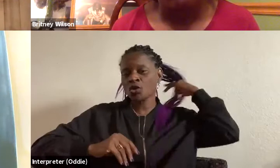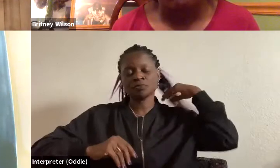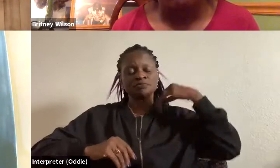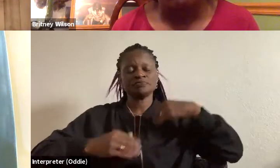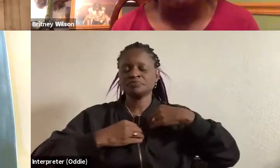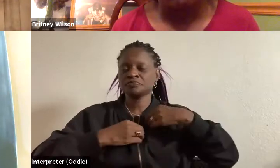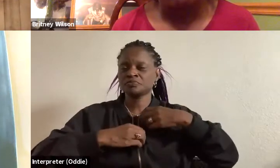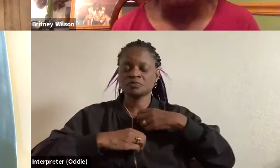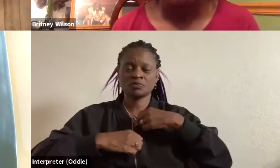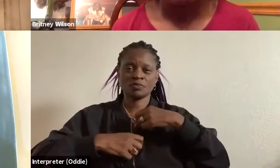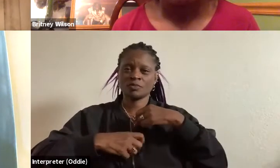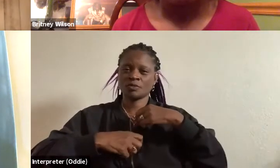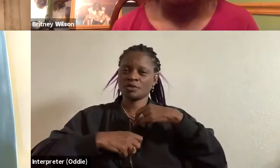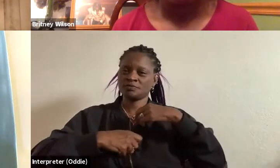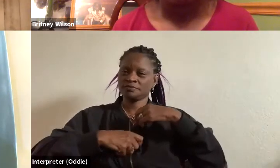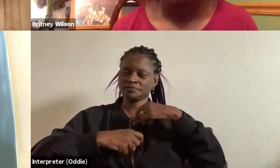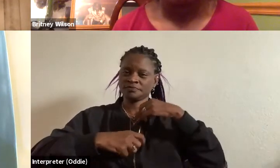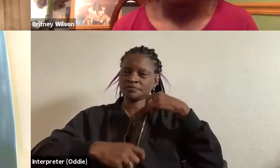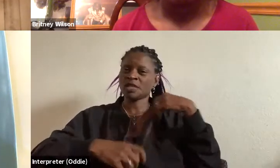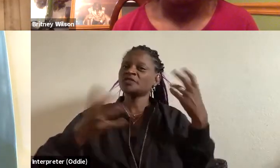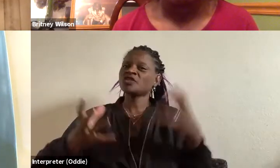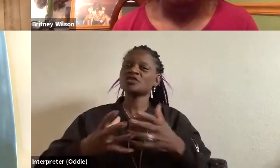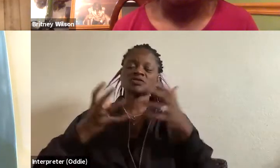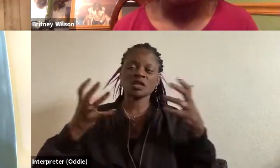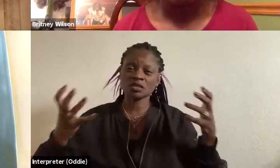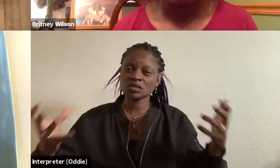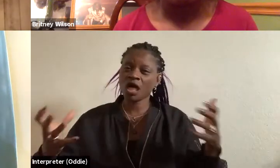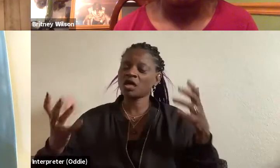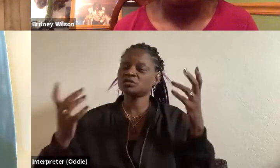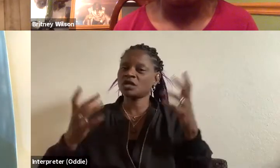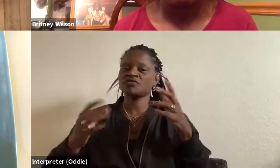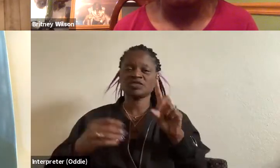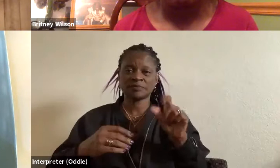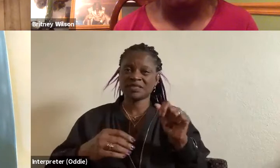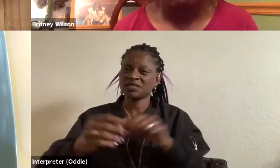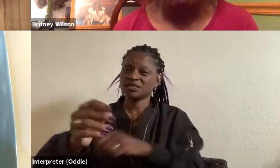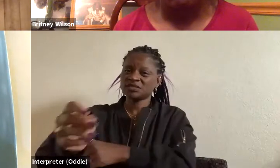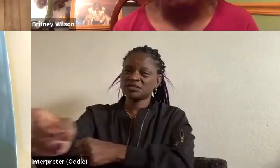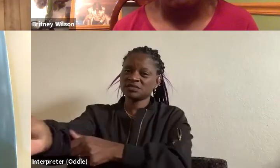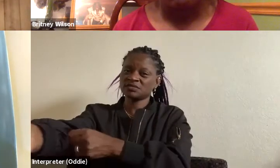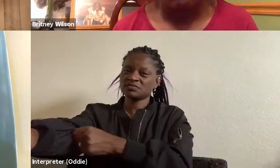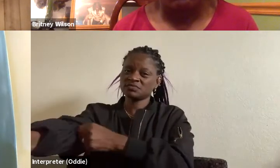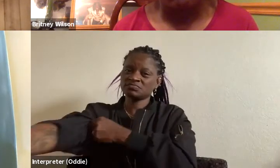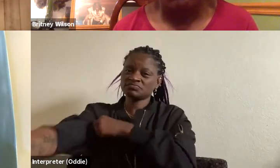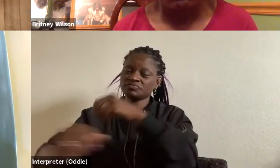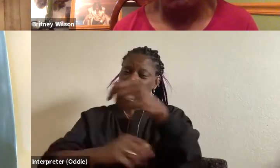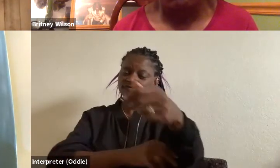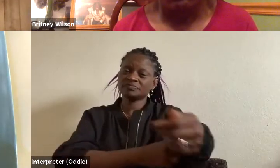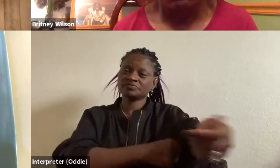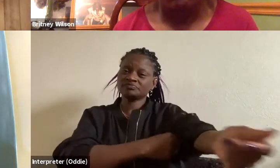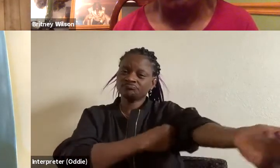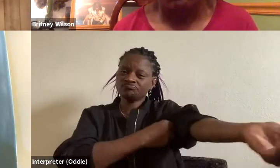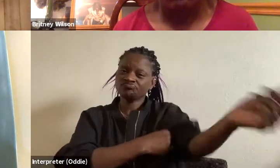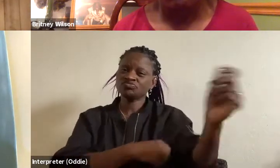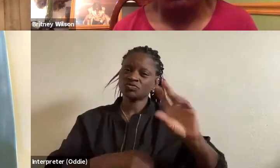No, there's a wide range of disability, particularly when Black folks have, you know, have a high prevalence of disability. That